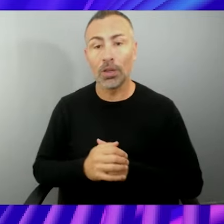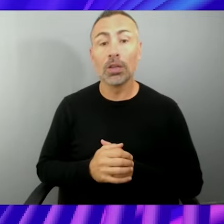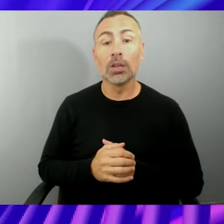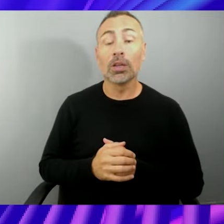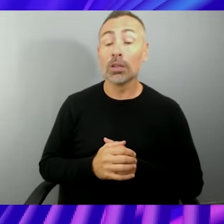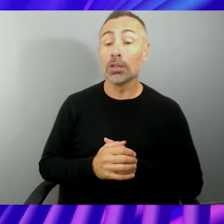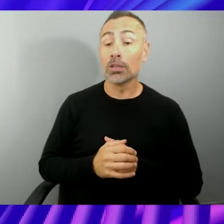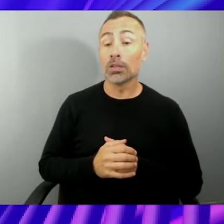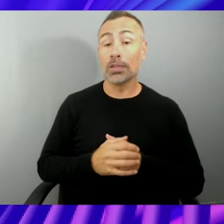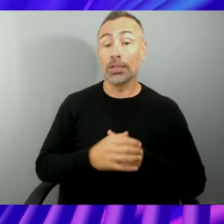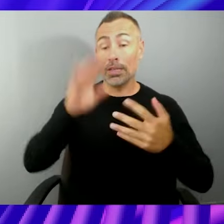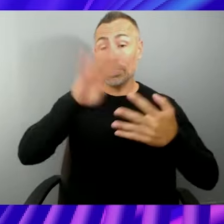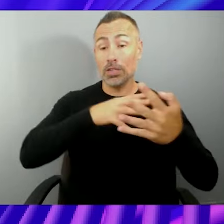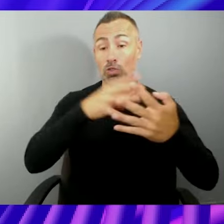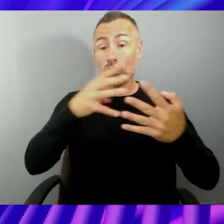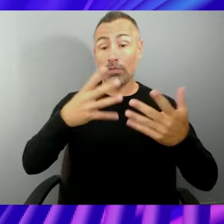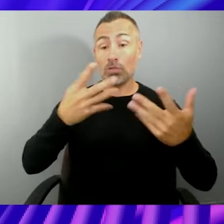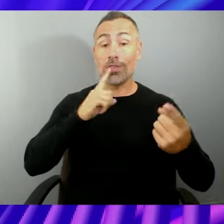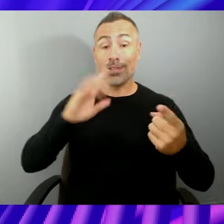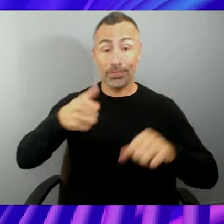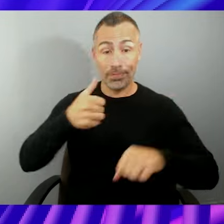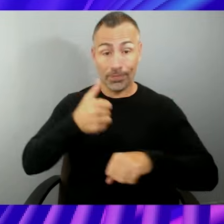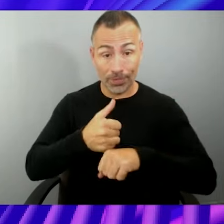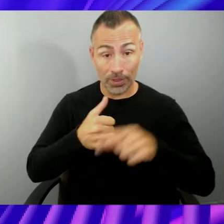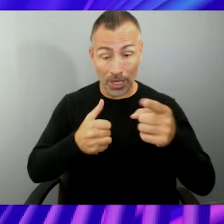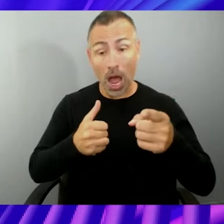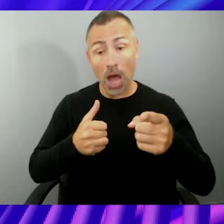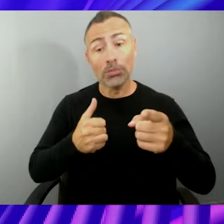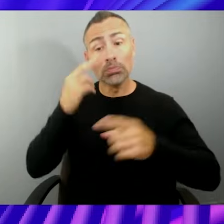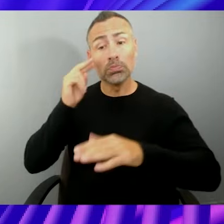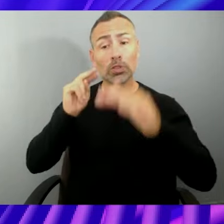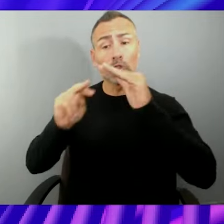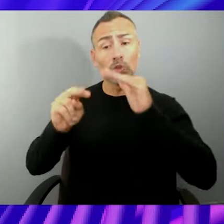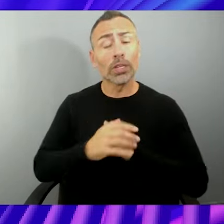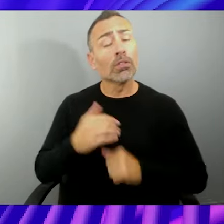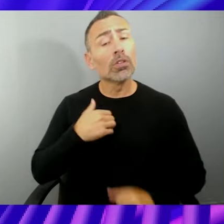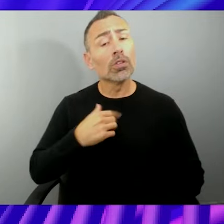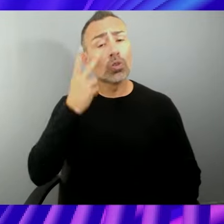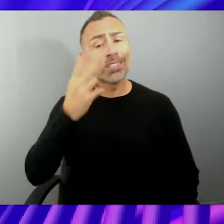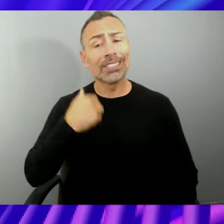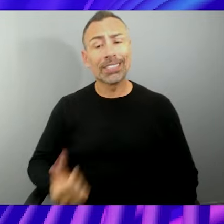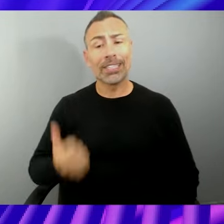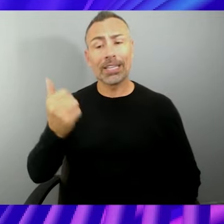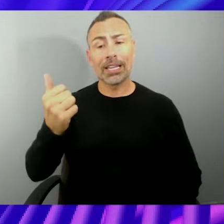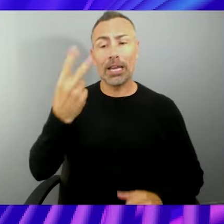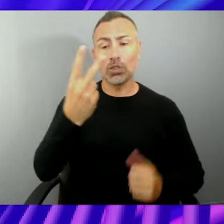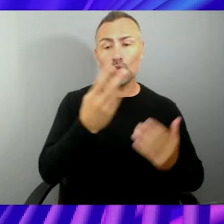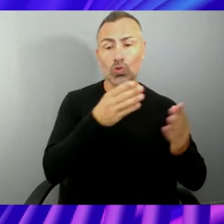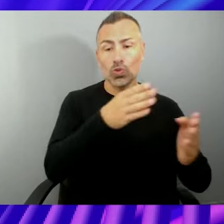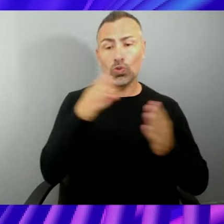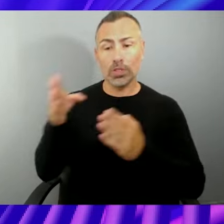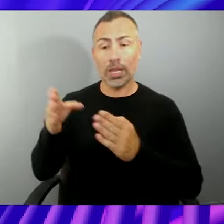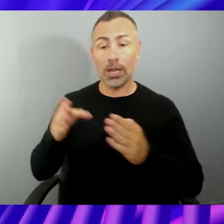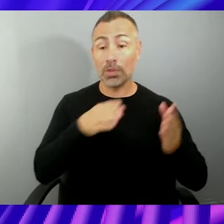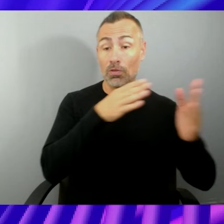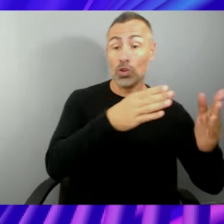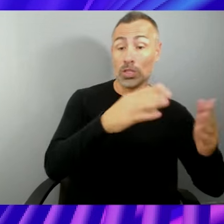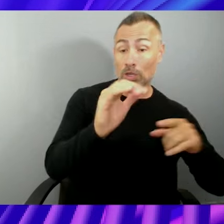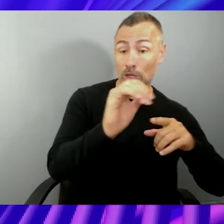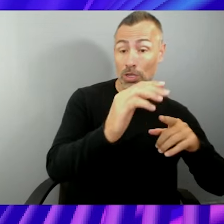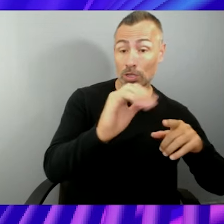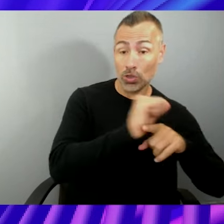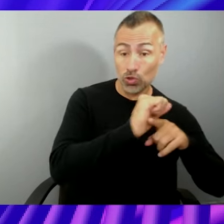intuitive, and you can see that it's kind of 3 steps that it is following. One is running a training job on SageMaker, and you can click on